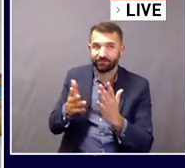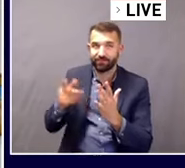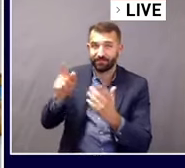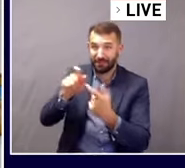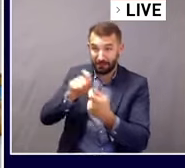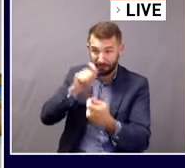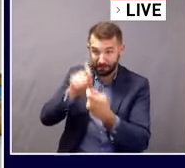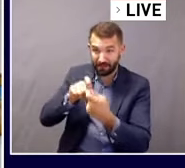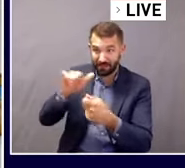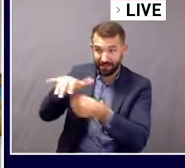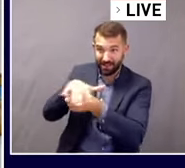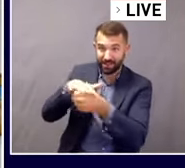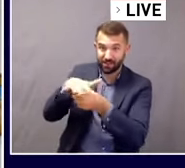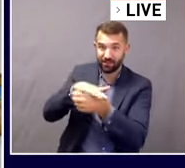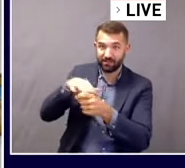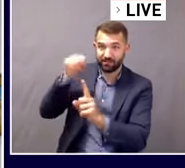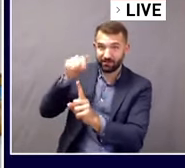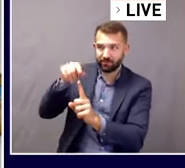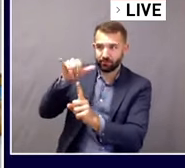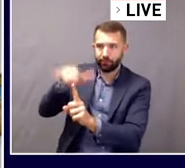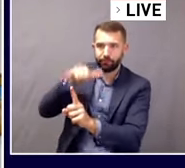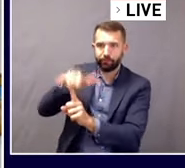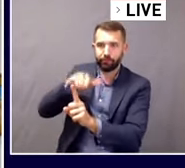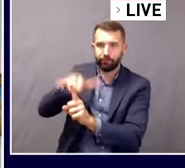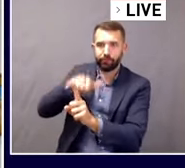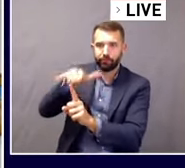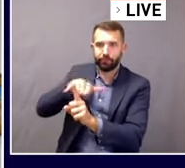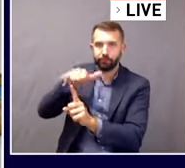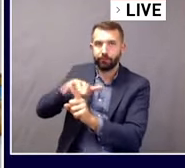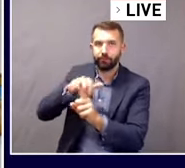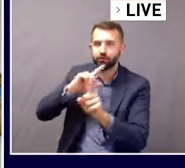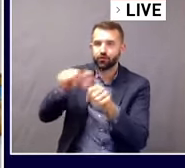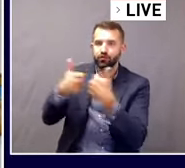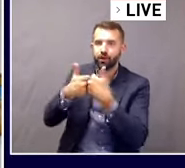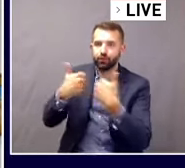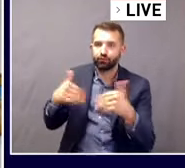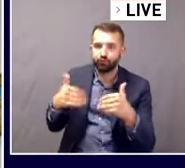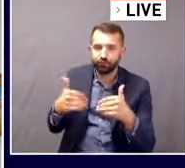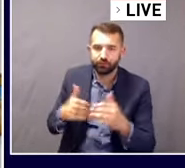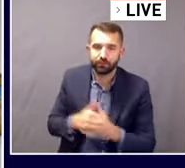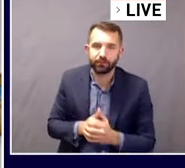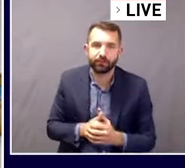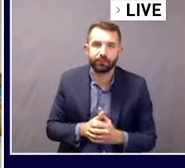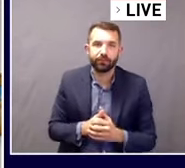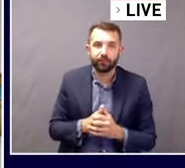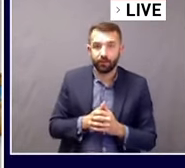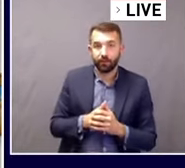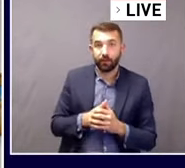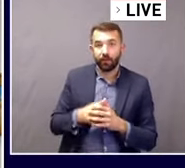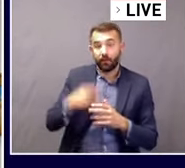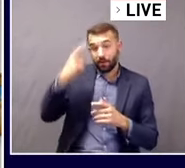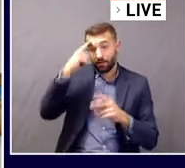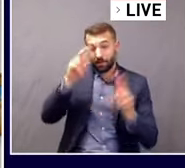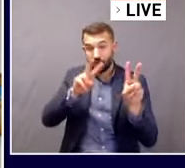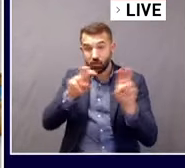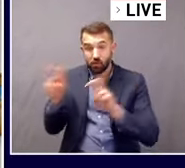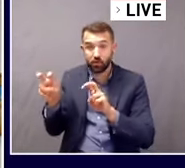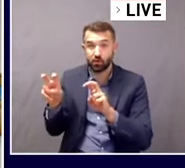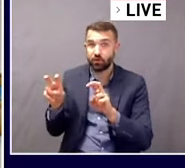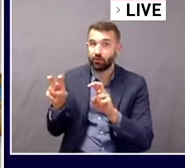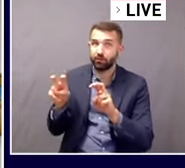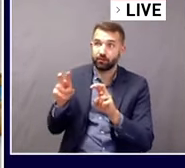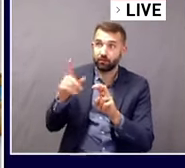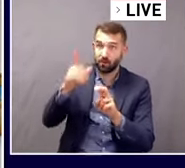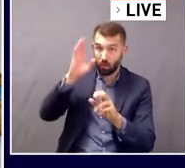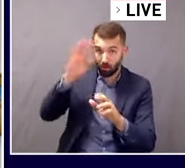facility becomes an added challenge when we're working with individuals who have memory issues and concerns about their recall. So there are a